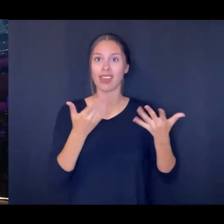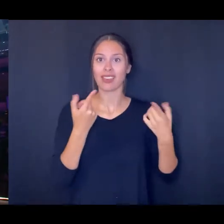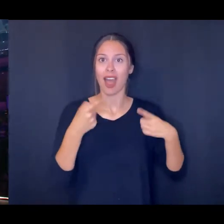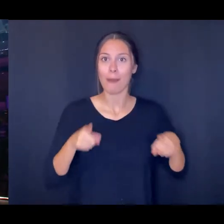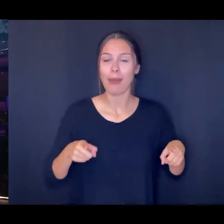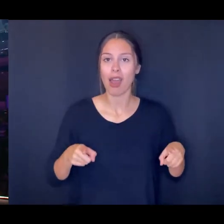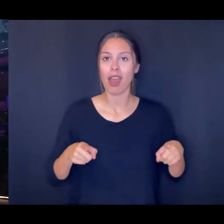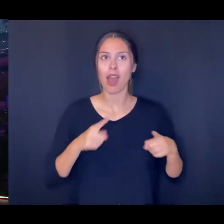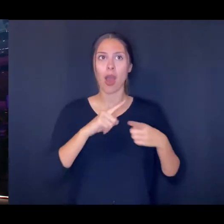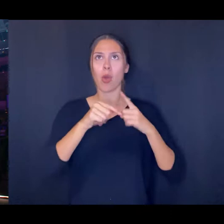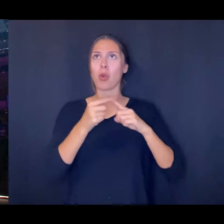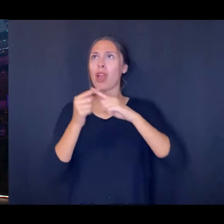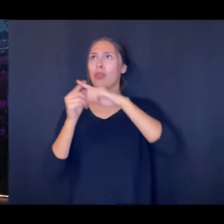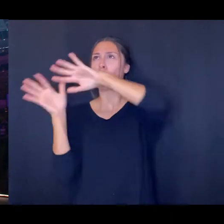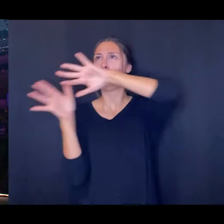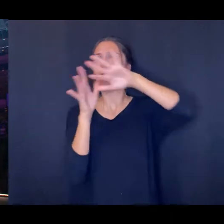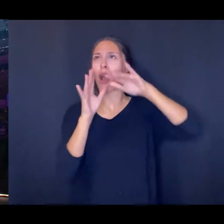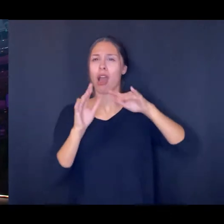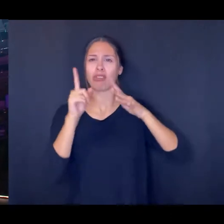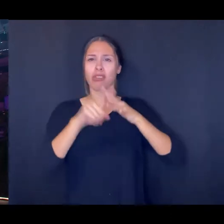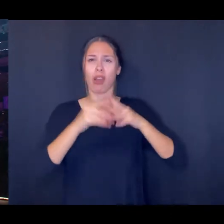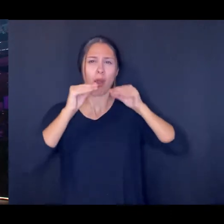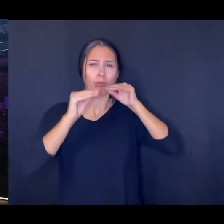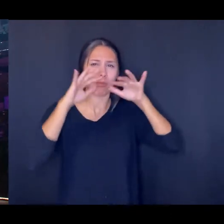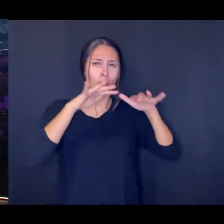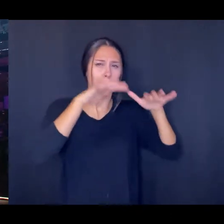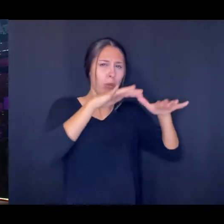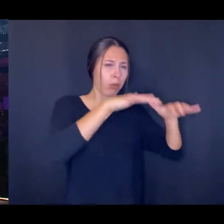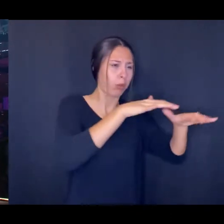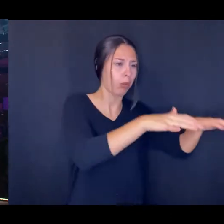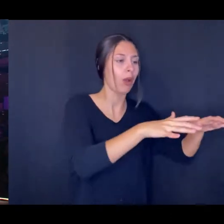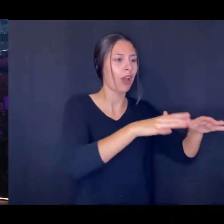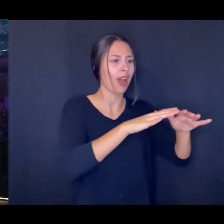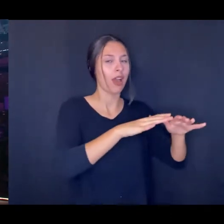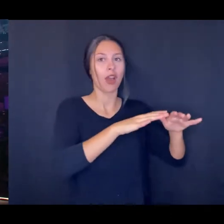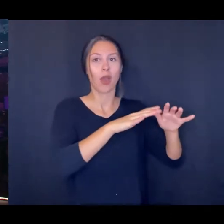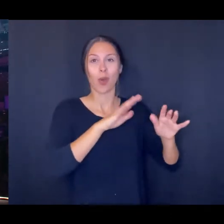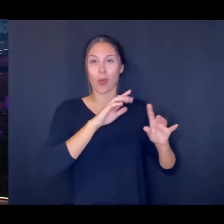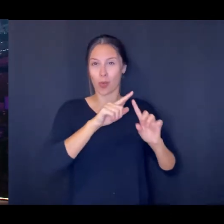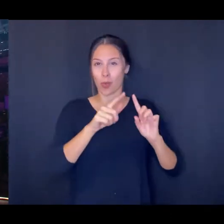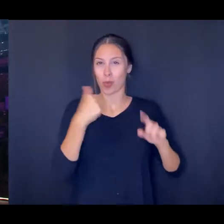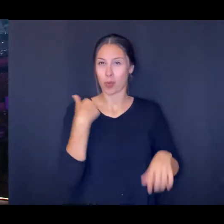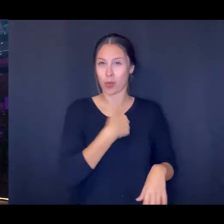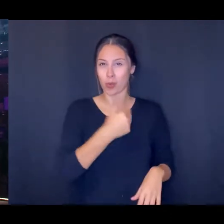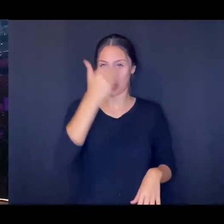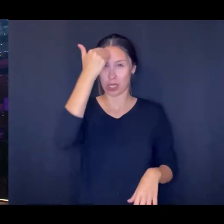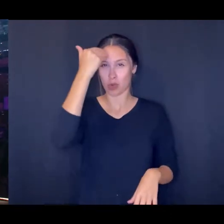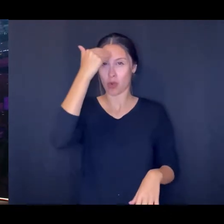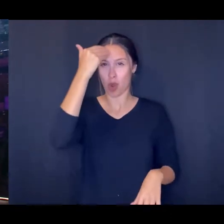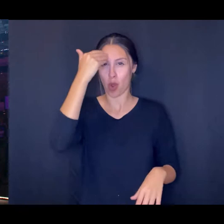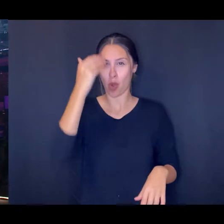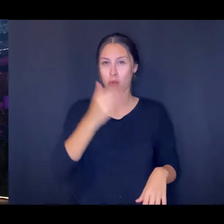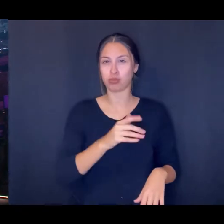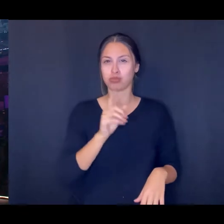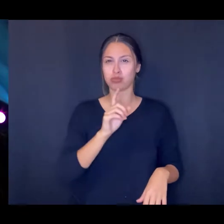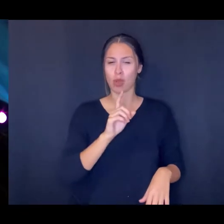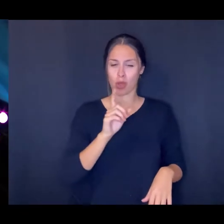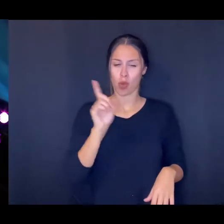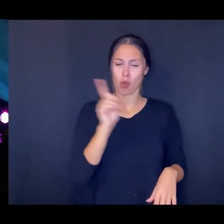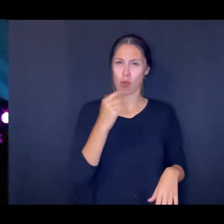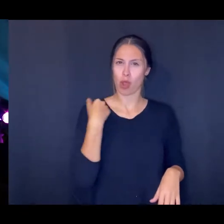things happen, when winds start to hit our house, we know what we are made